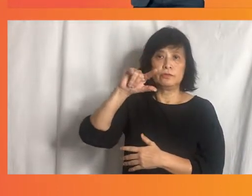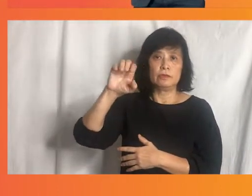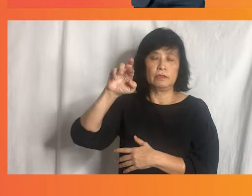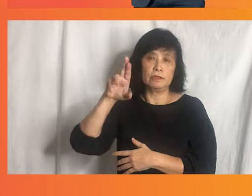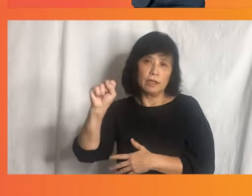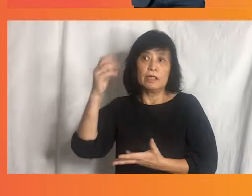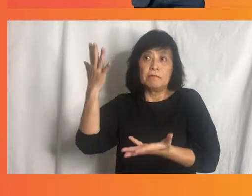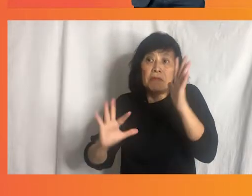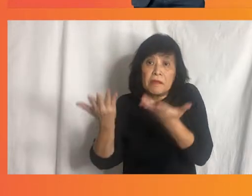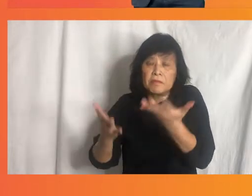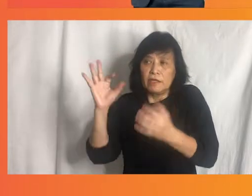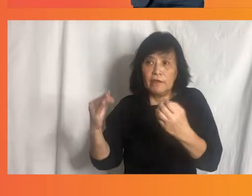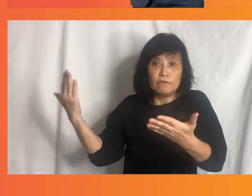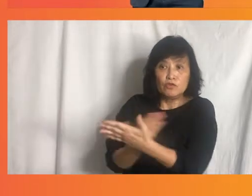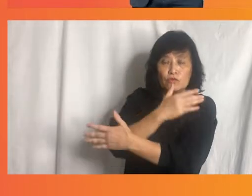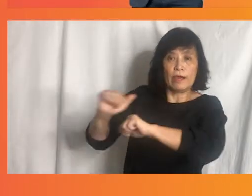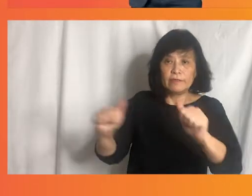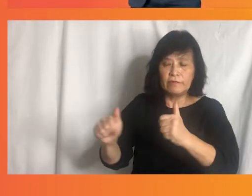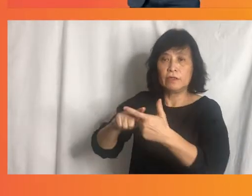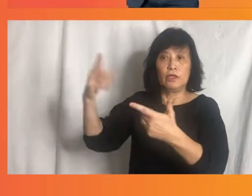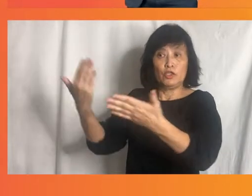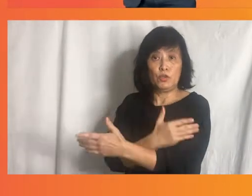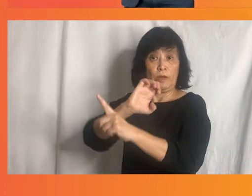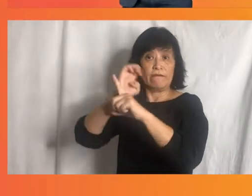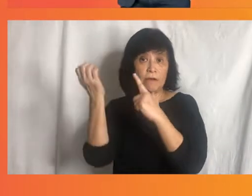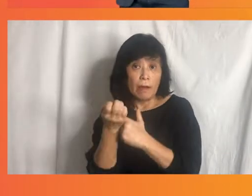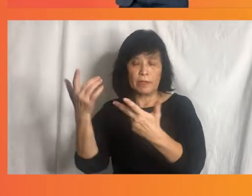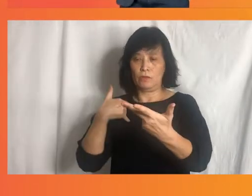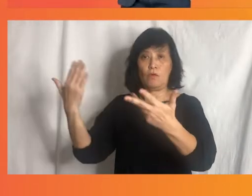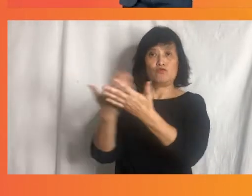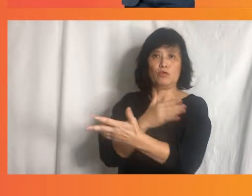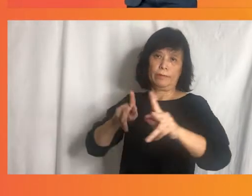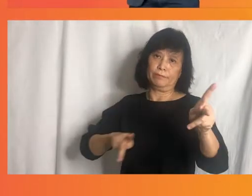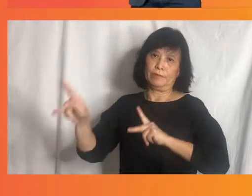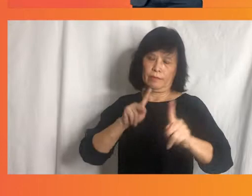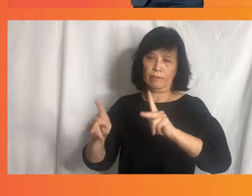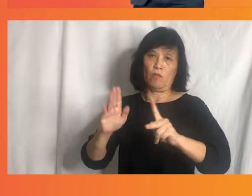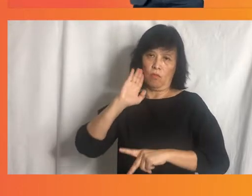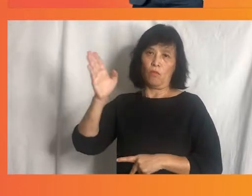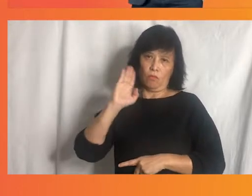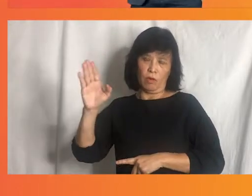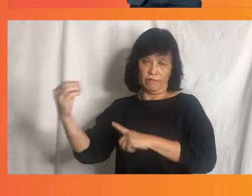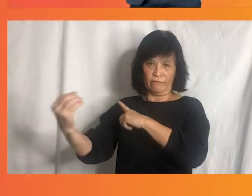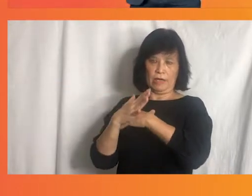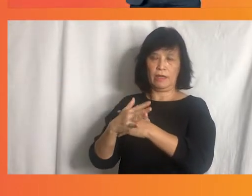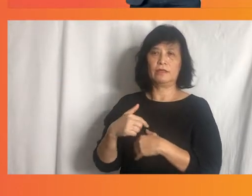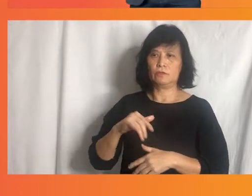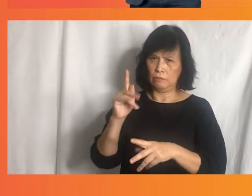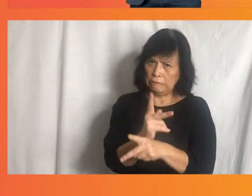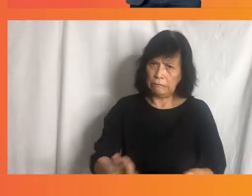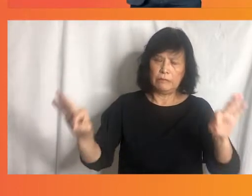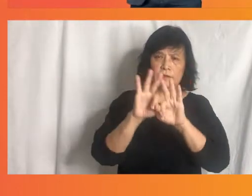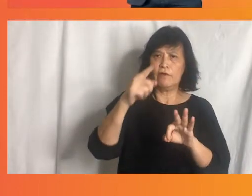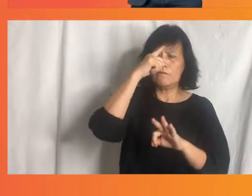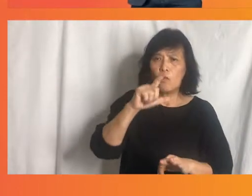exposed to new activities, new environment, or new people. Now, to address this, it's important for providers or caregivers